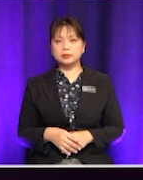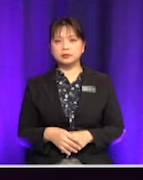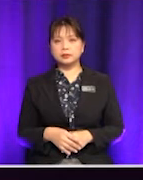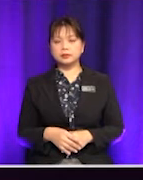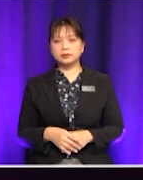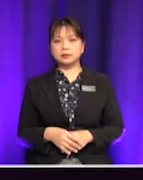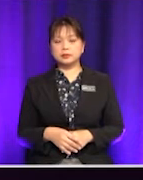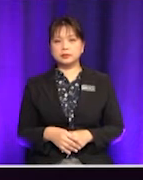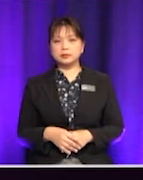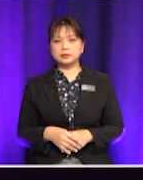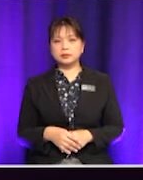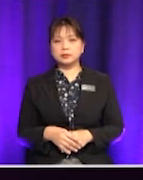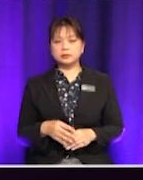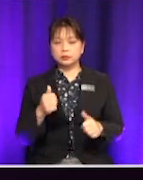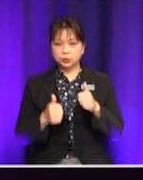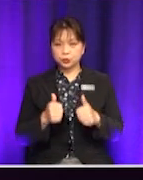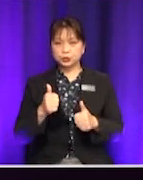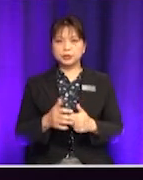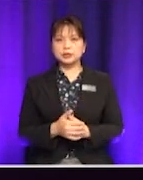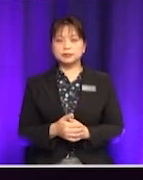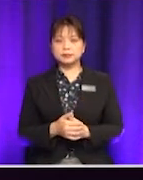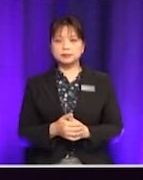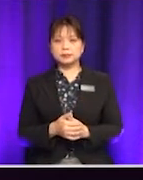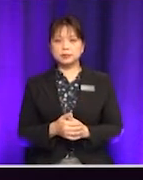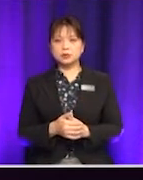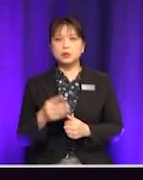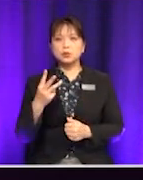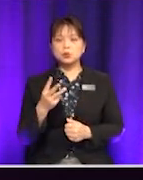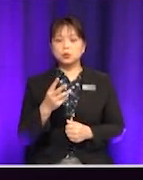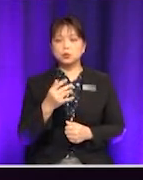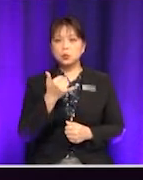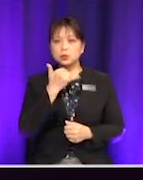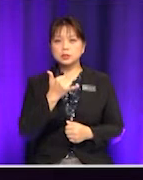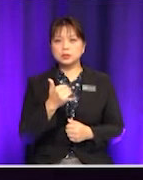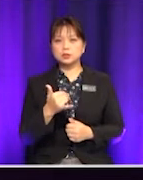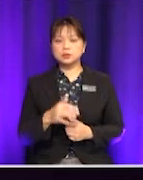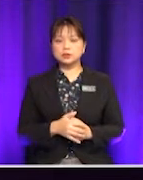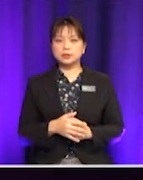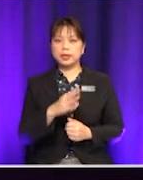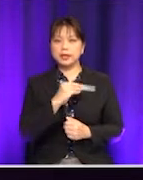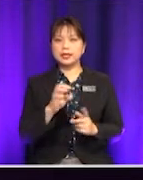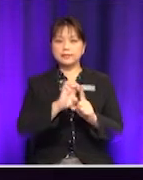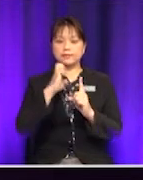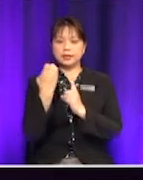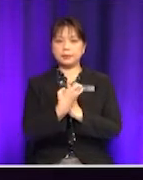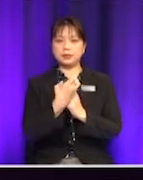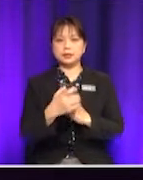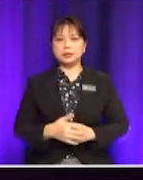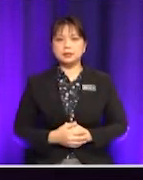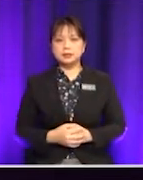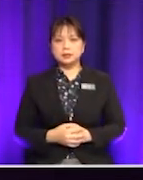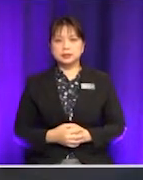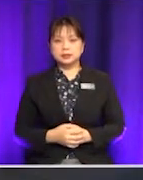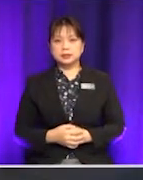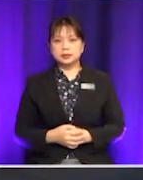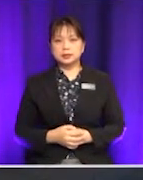Diana. So the keywords are which, worse, environment. Now, it's okay. All right, this is a reality. What happens